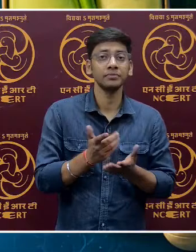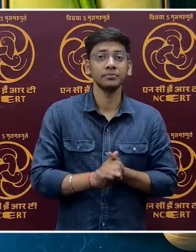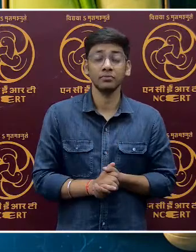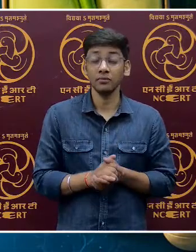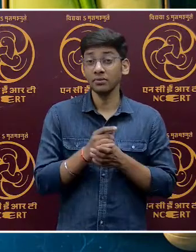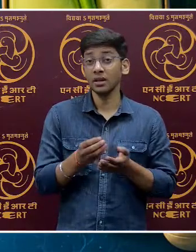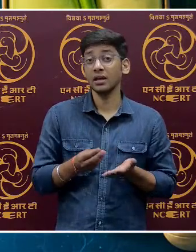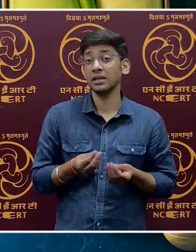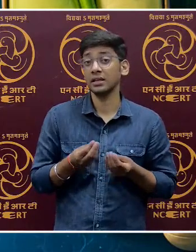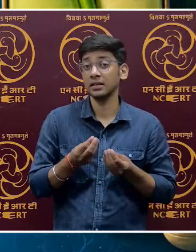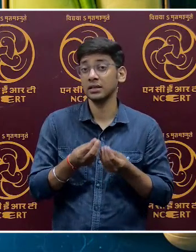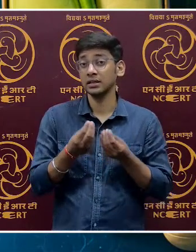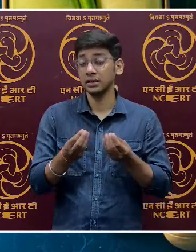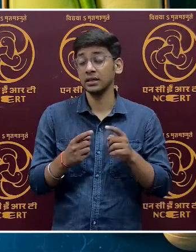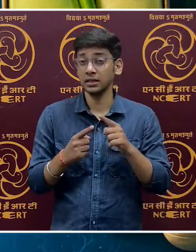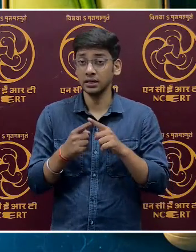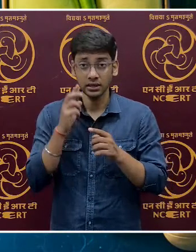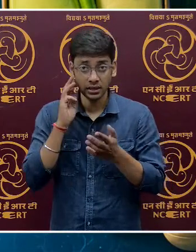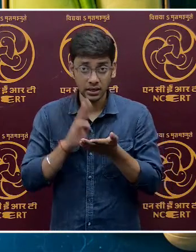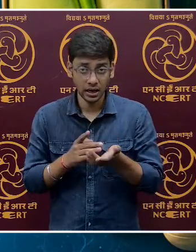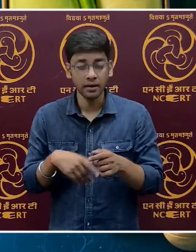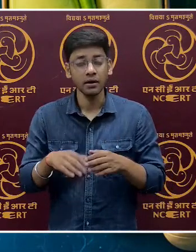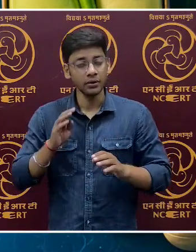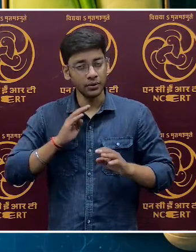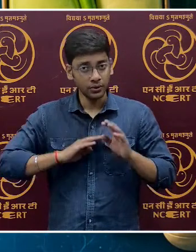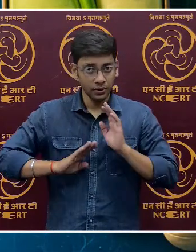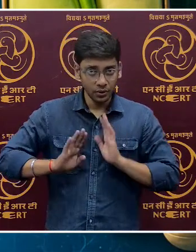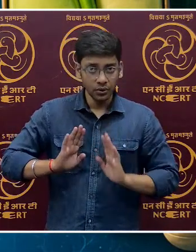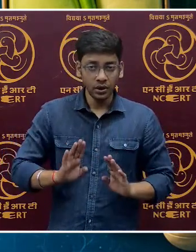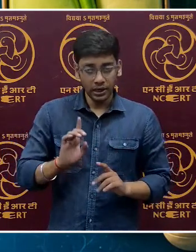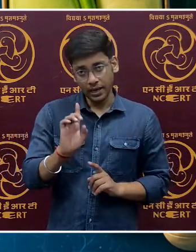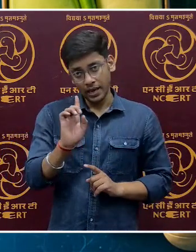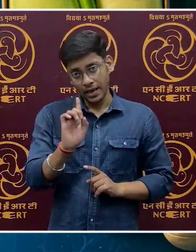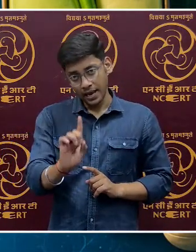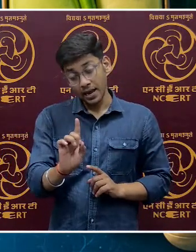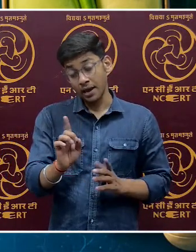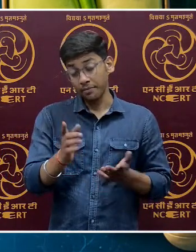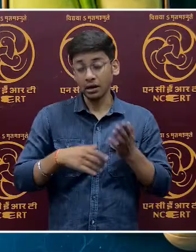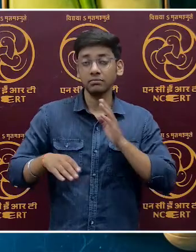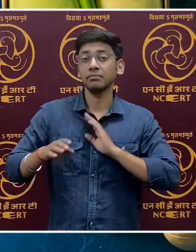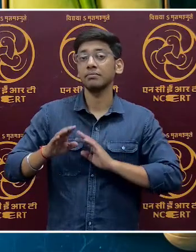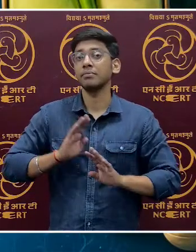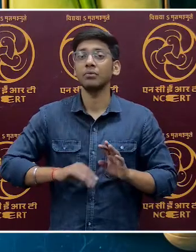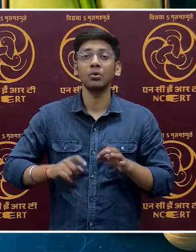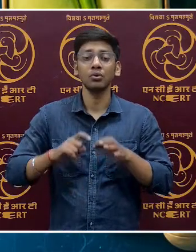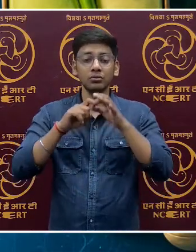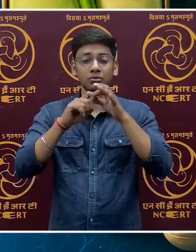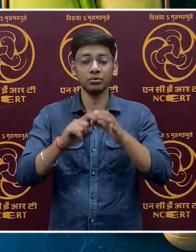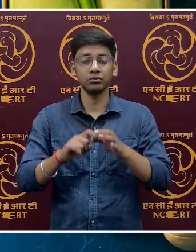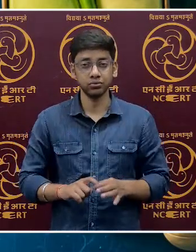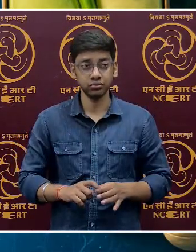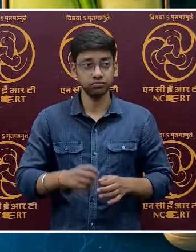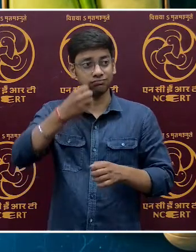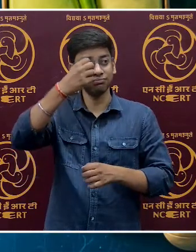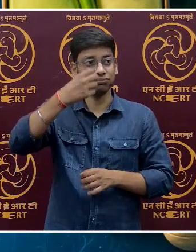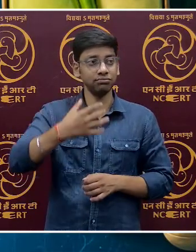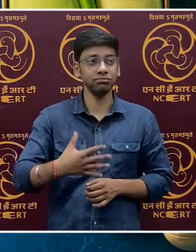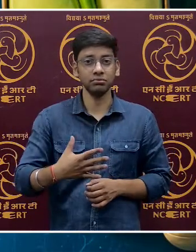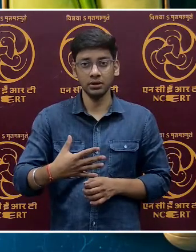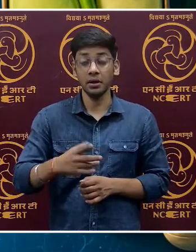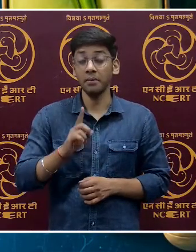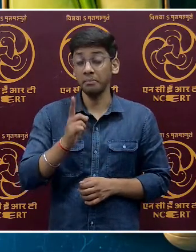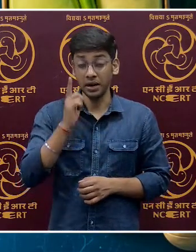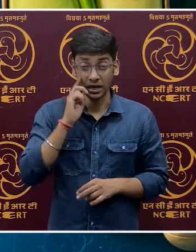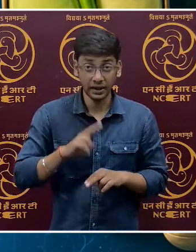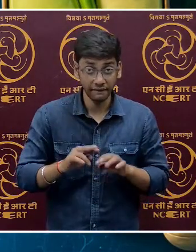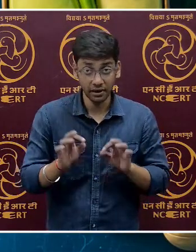take time, it could take time, please have a patience. And once I told you have a patience, the questions are in front of us. But to perform